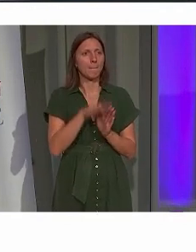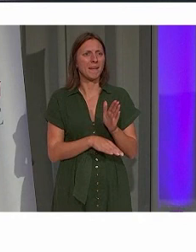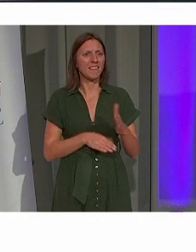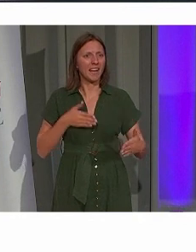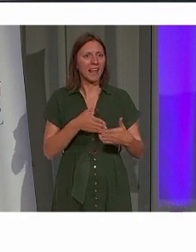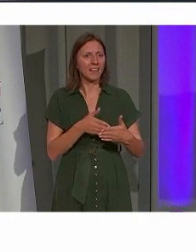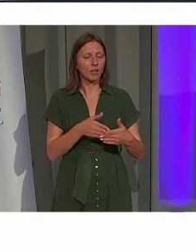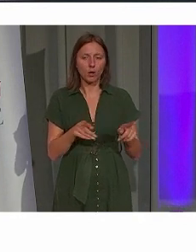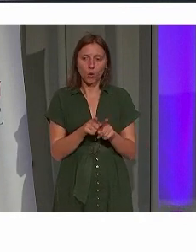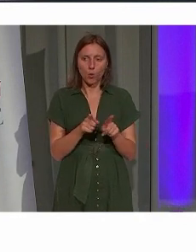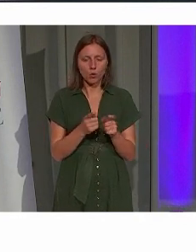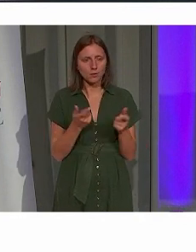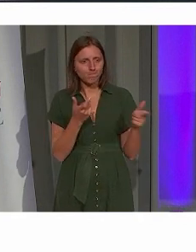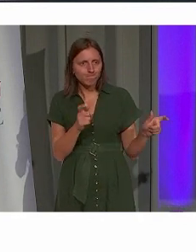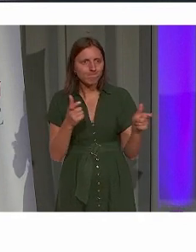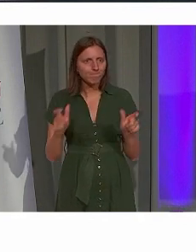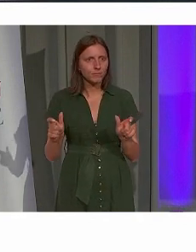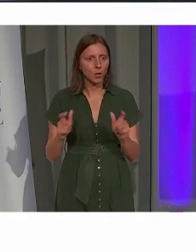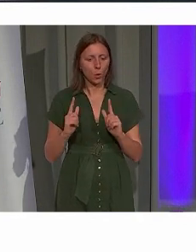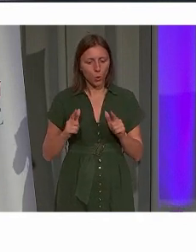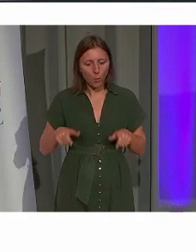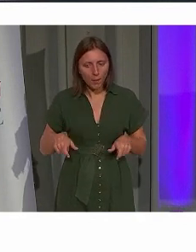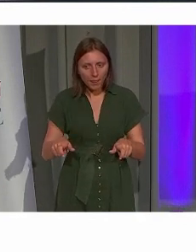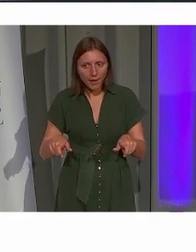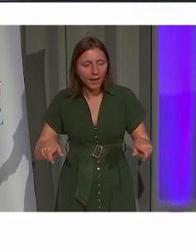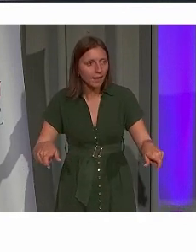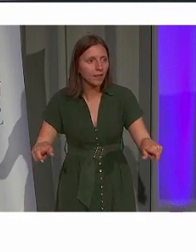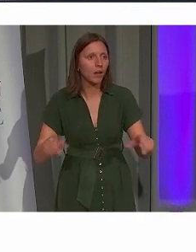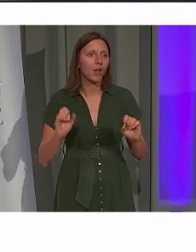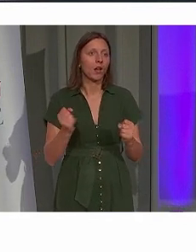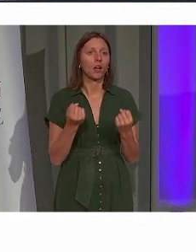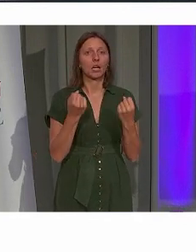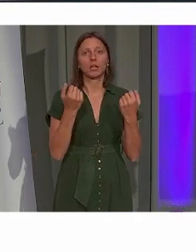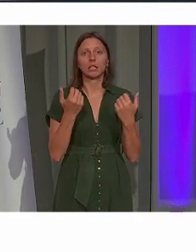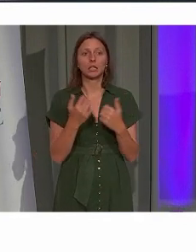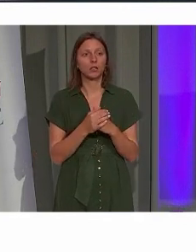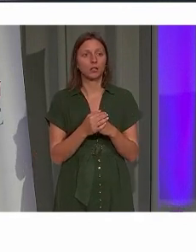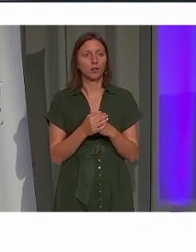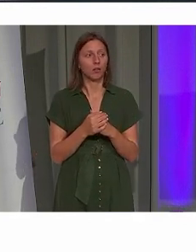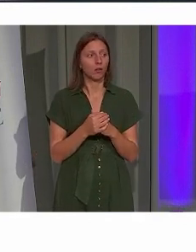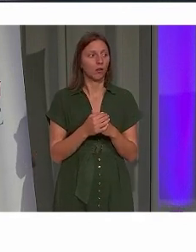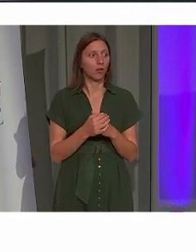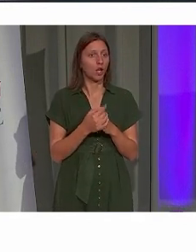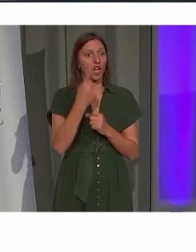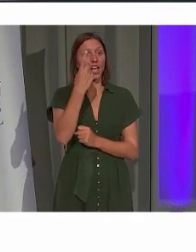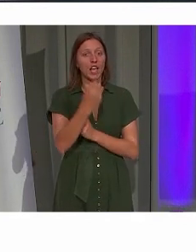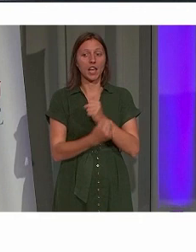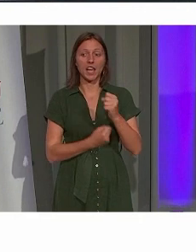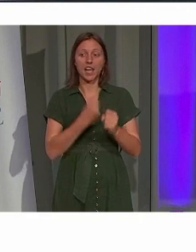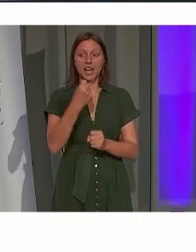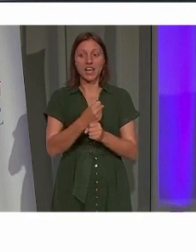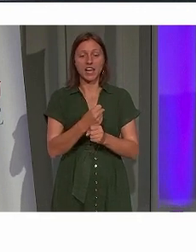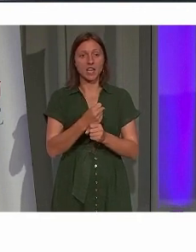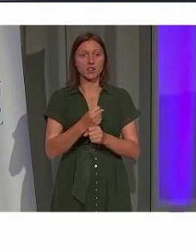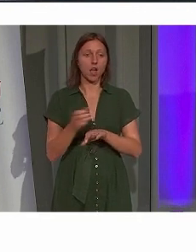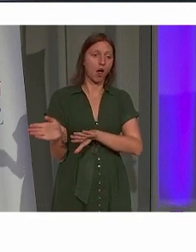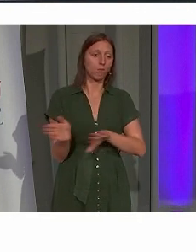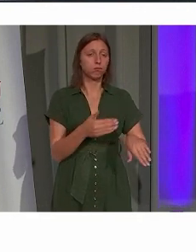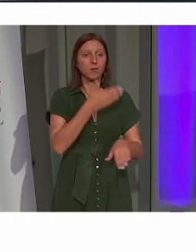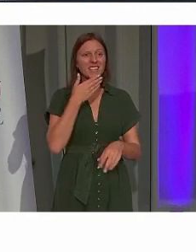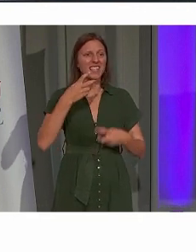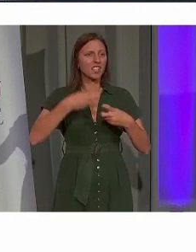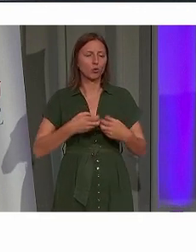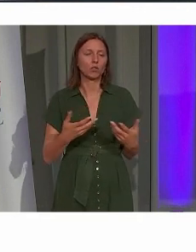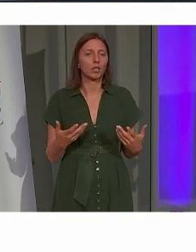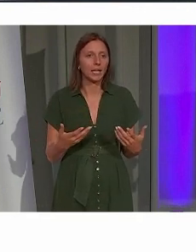in the minder hinder, we will also have to look out for walking lines. You cannot